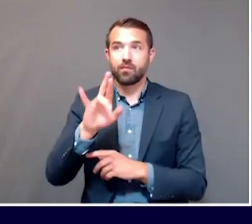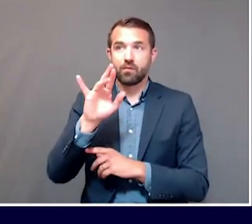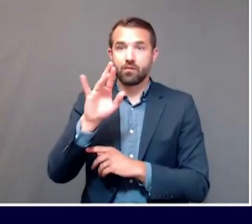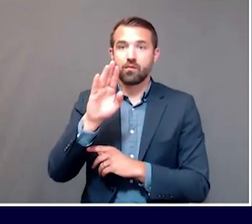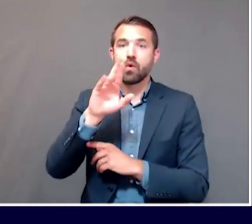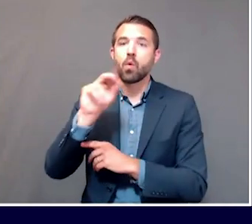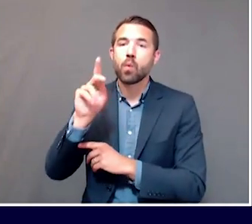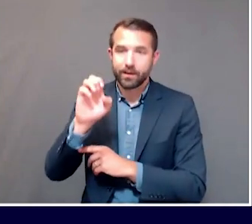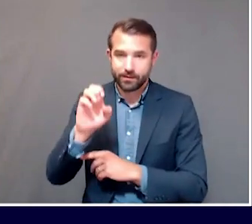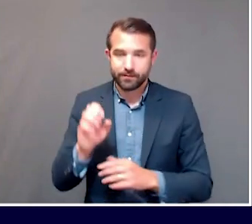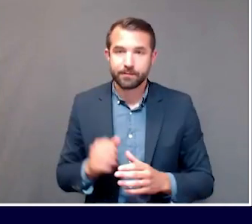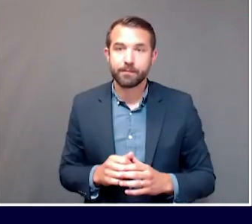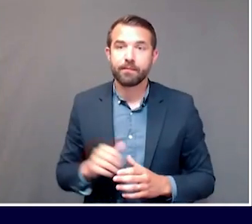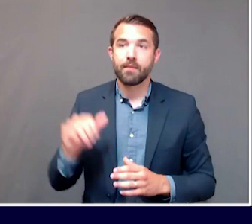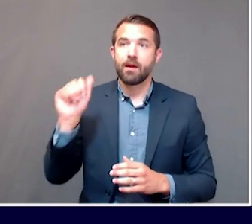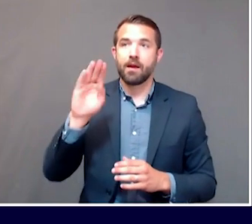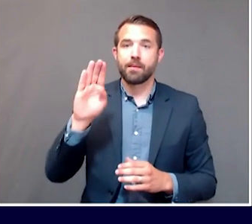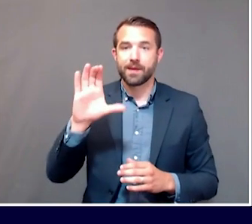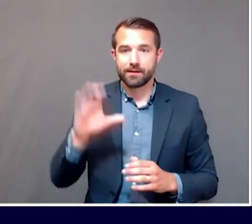next.